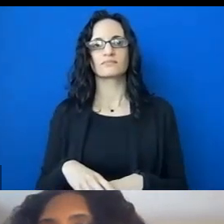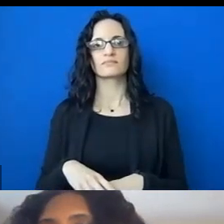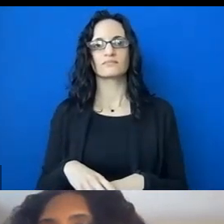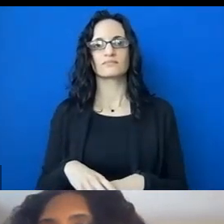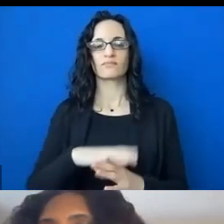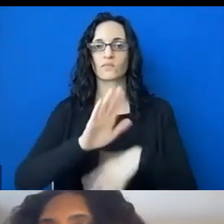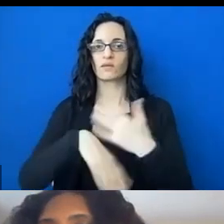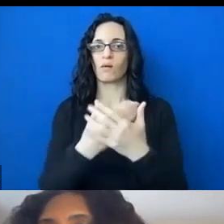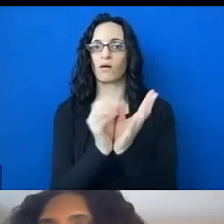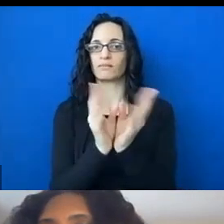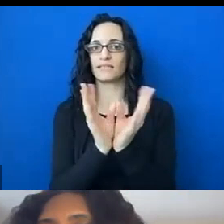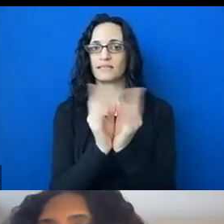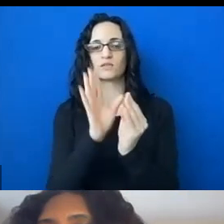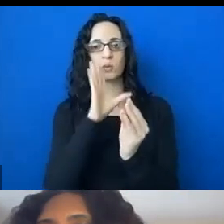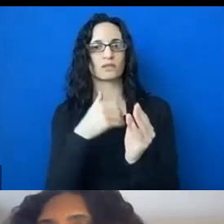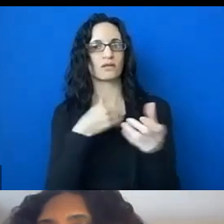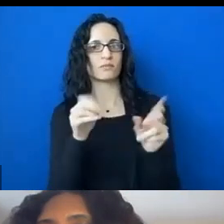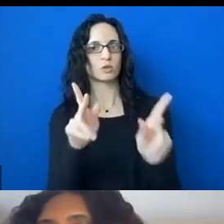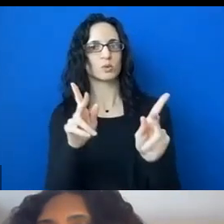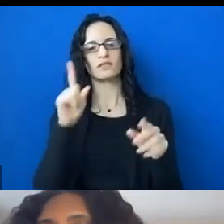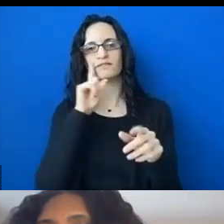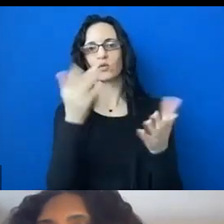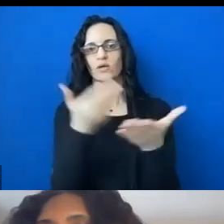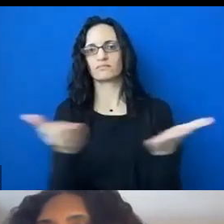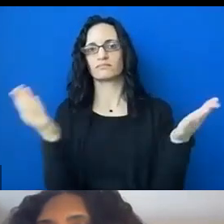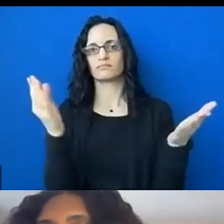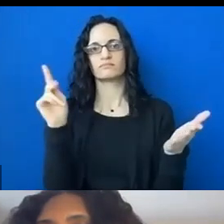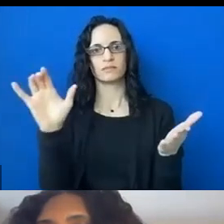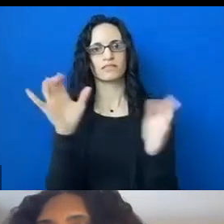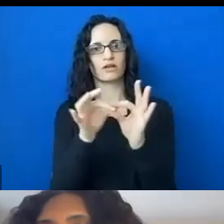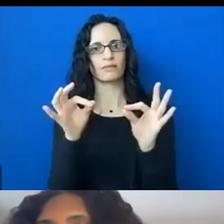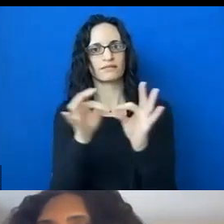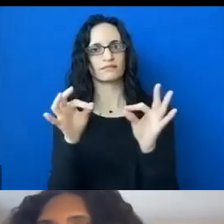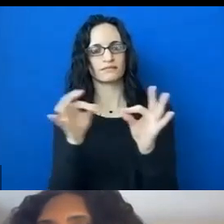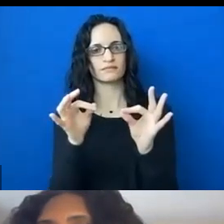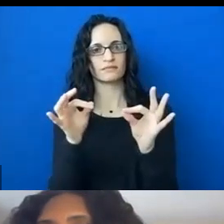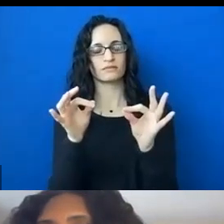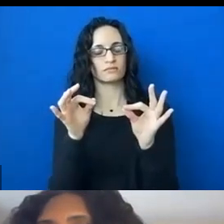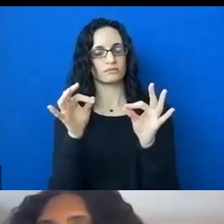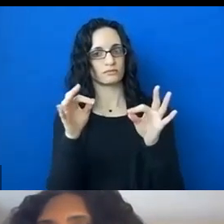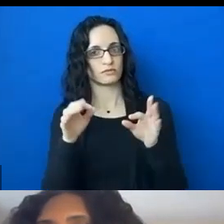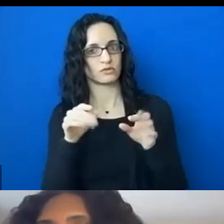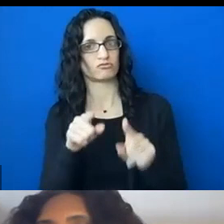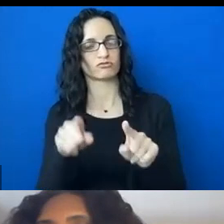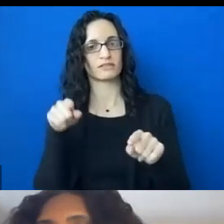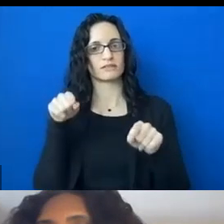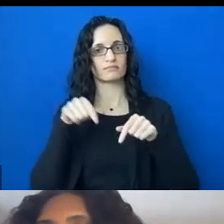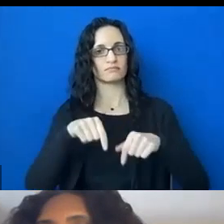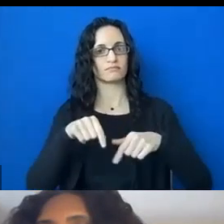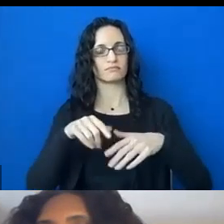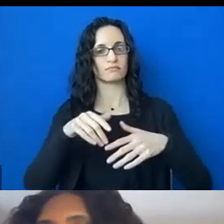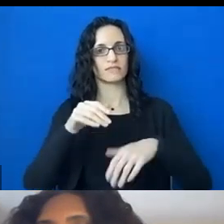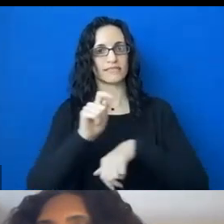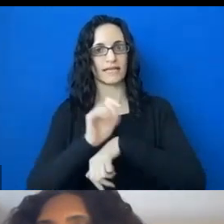be an opportunity, of course, for public comment. And so throughout this process, we want to make sure that as we're